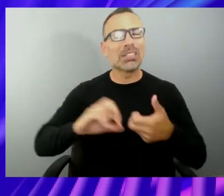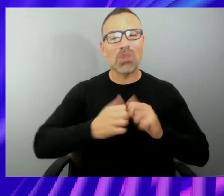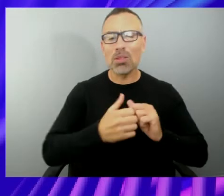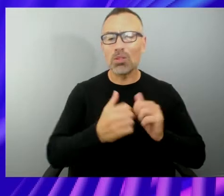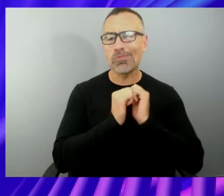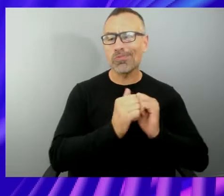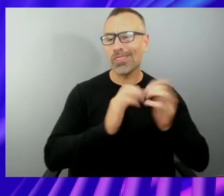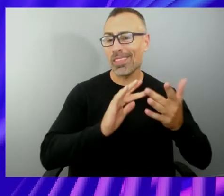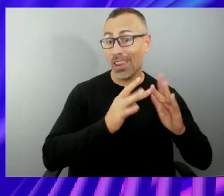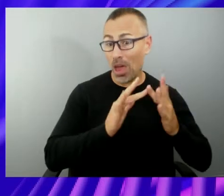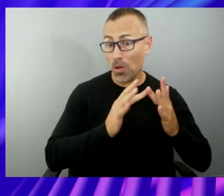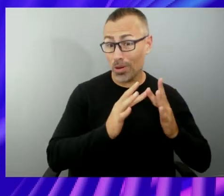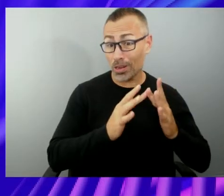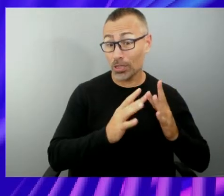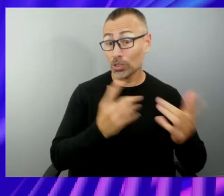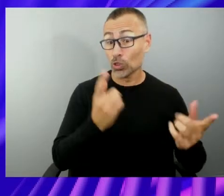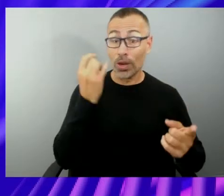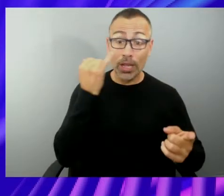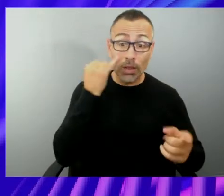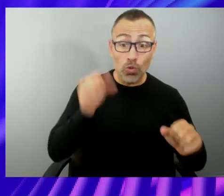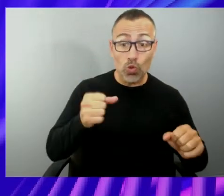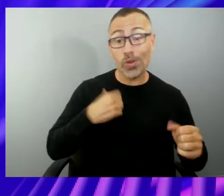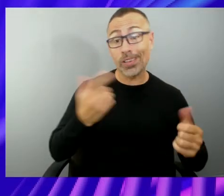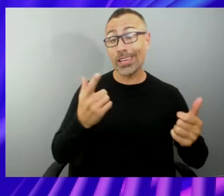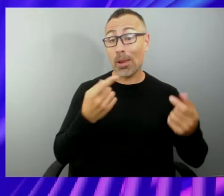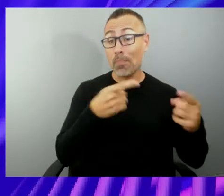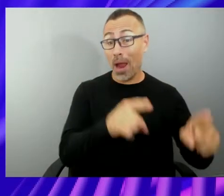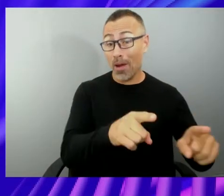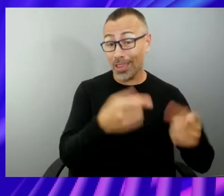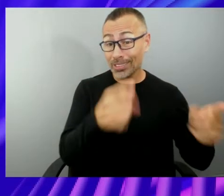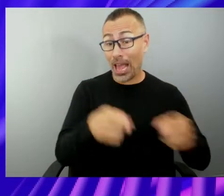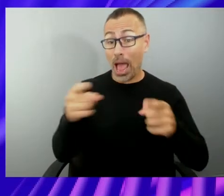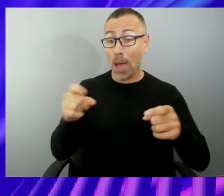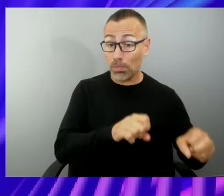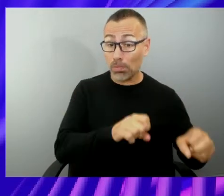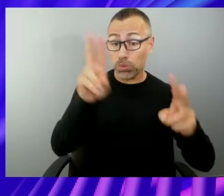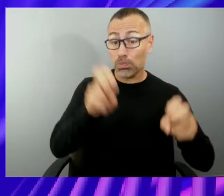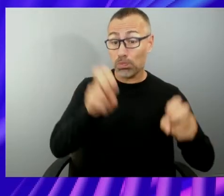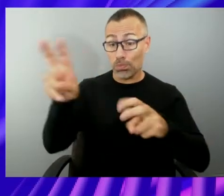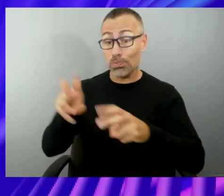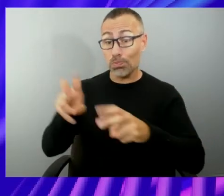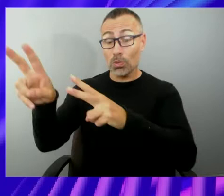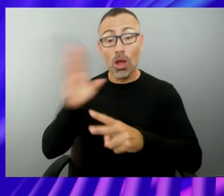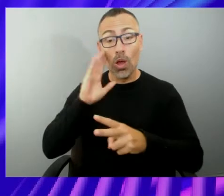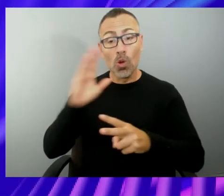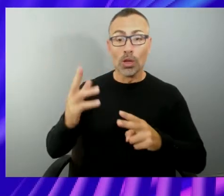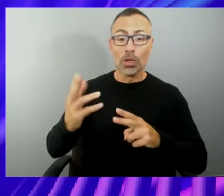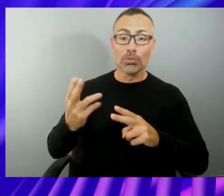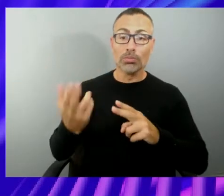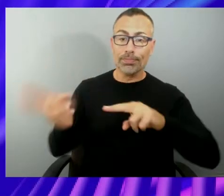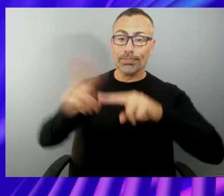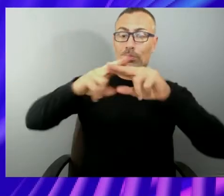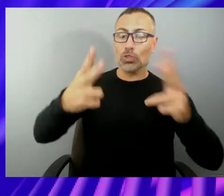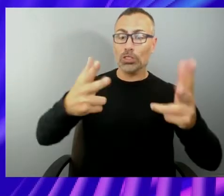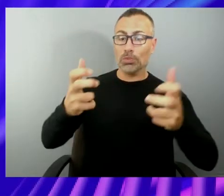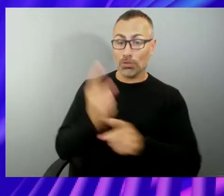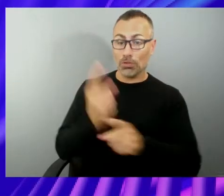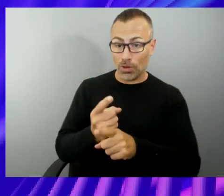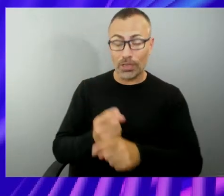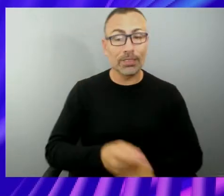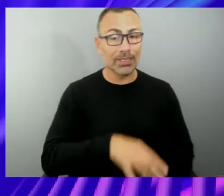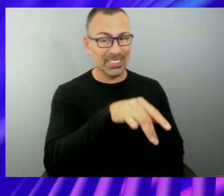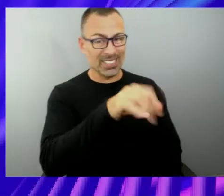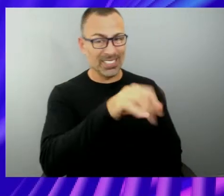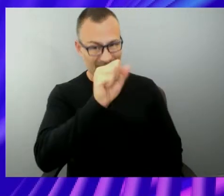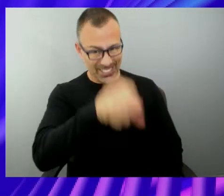that, it'll go faster, right? Is that kind of the same idea here? Is that what we're talking Yes, about? that's exactly the same idea over here. And